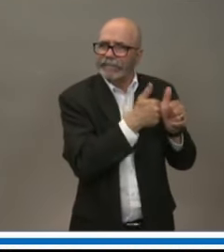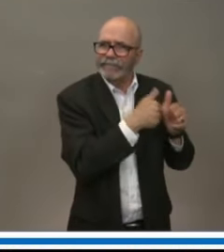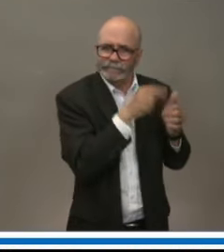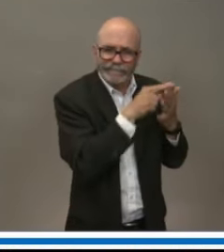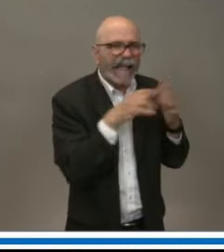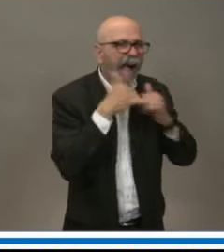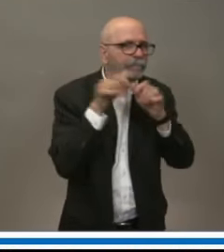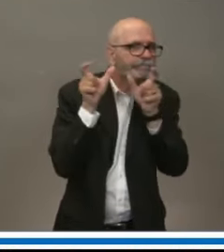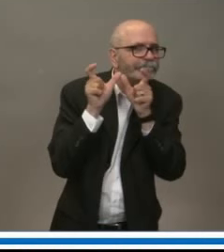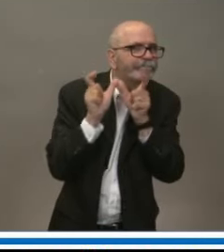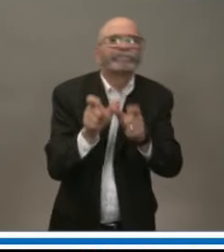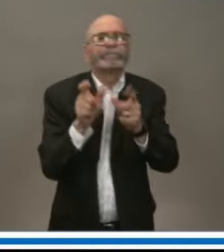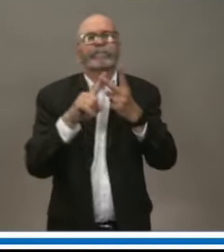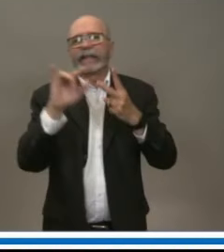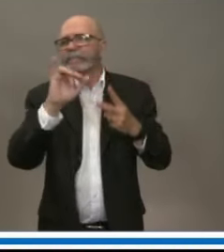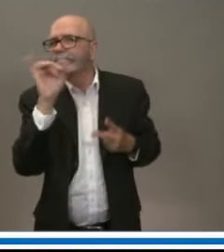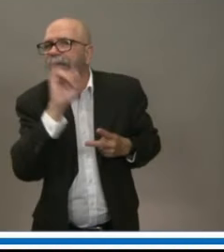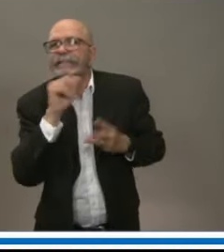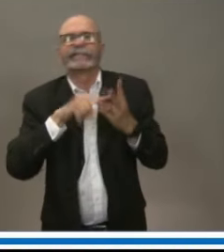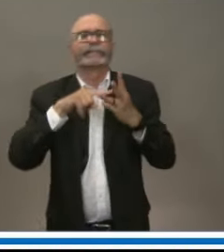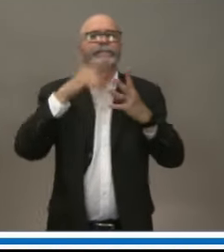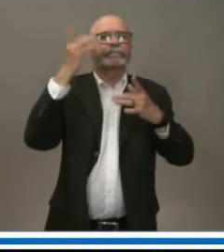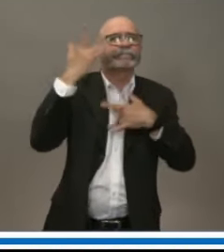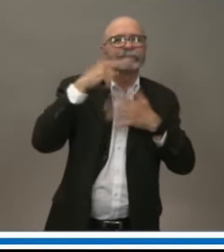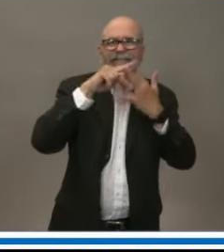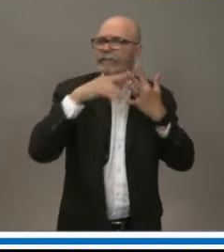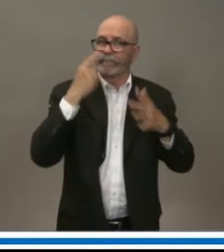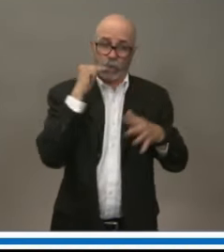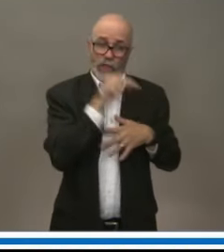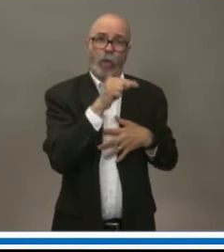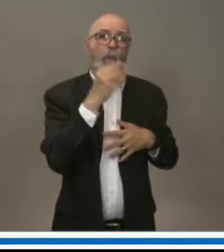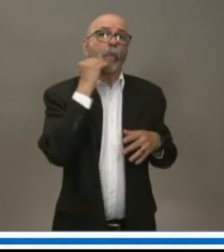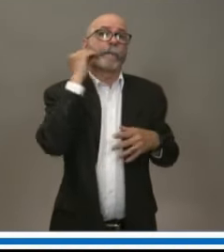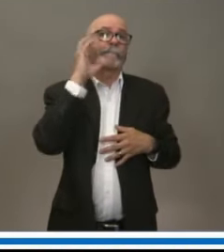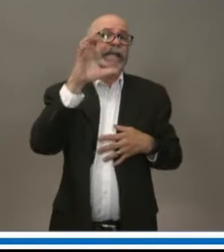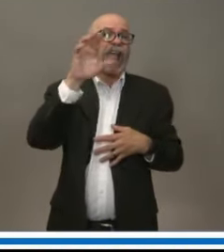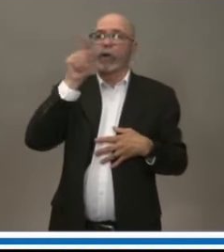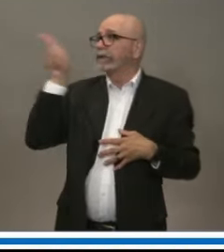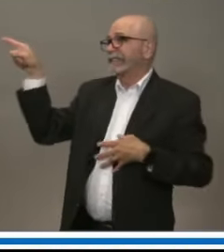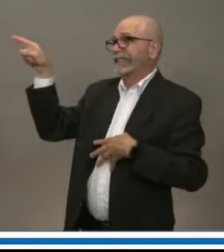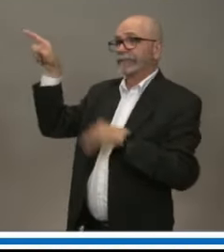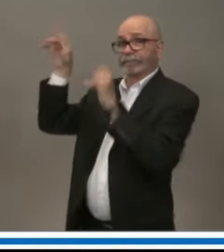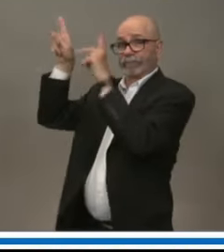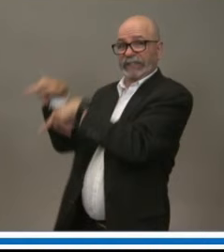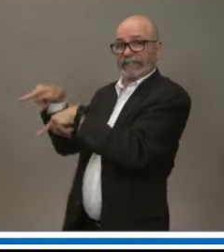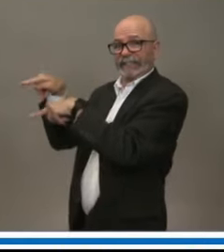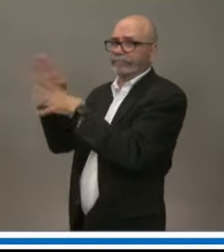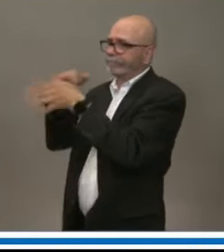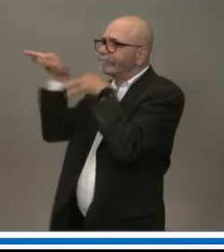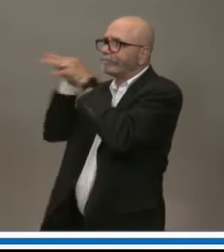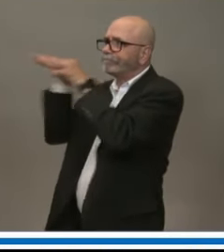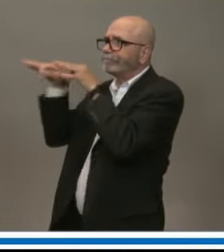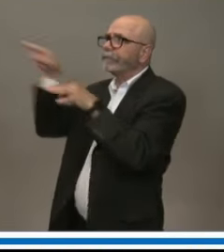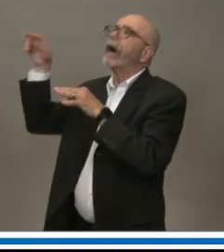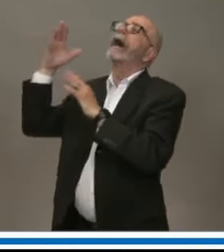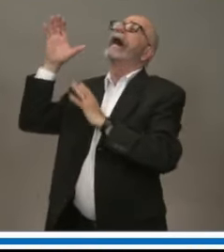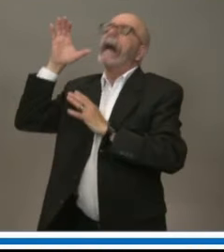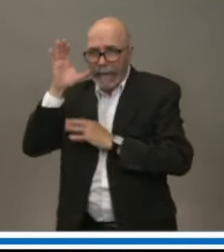safety related protocols for the home care sector. Those are in the process of being developed